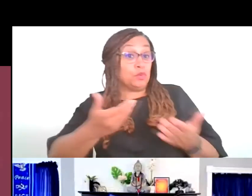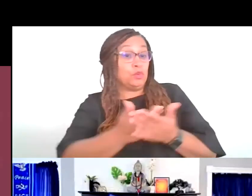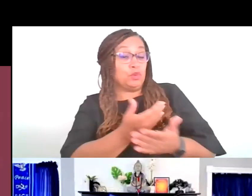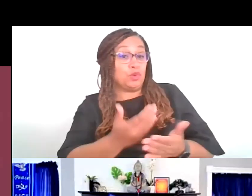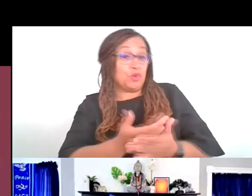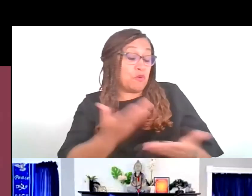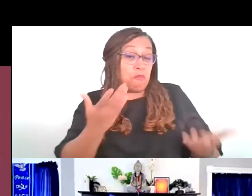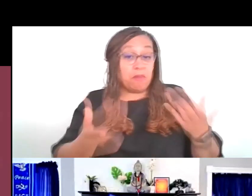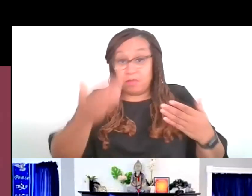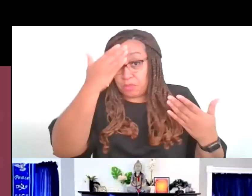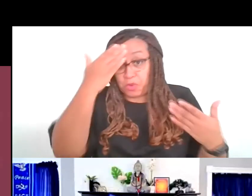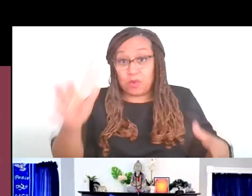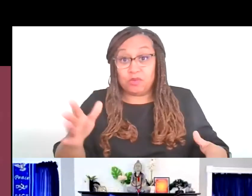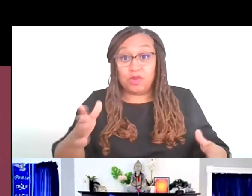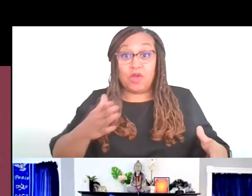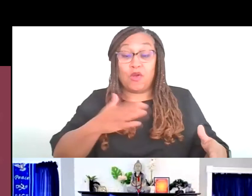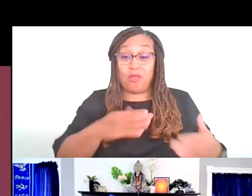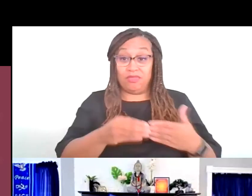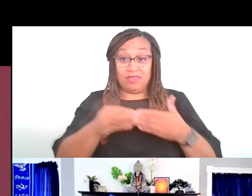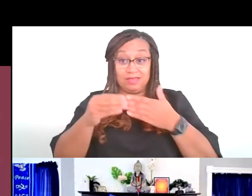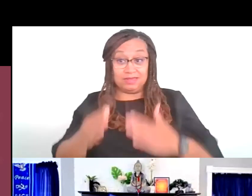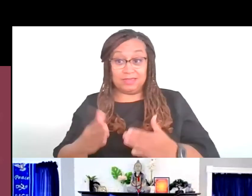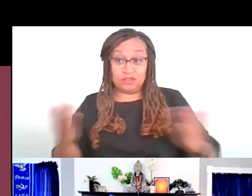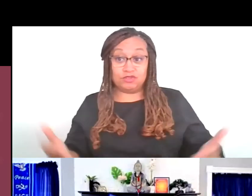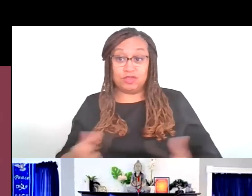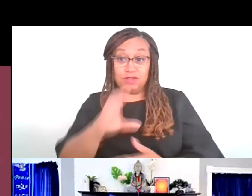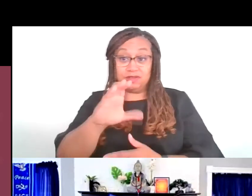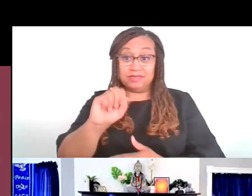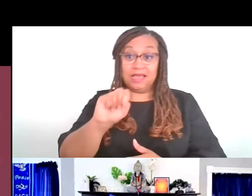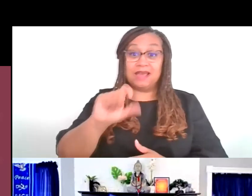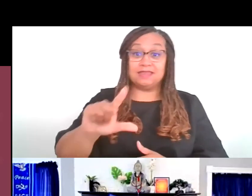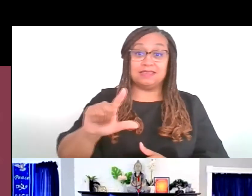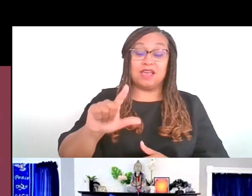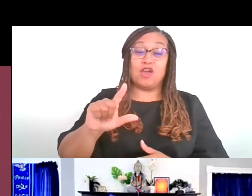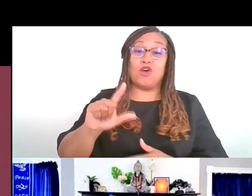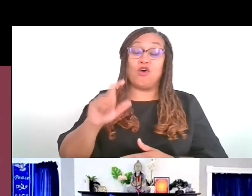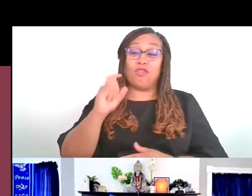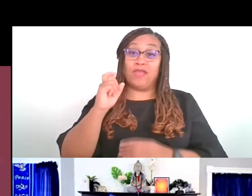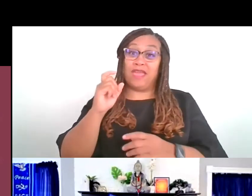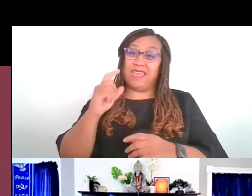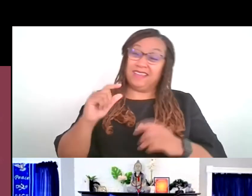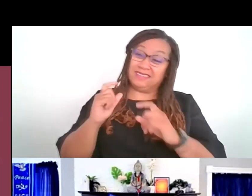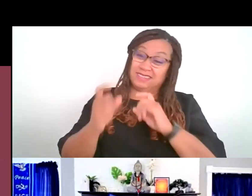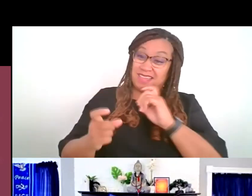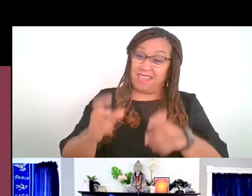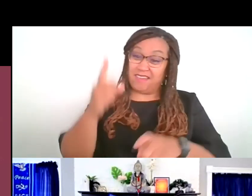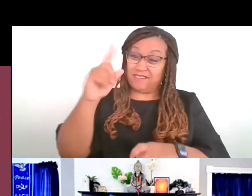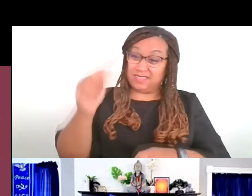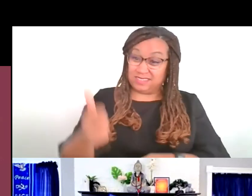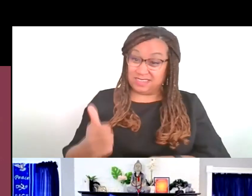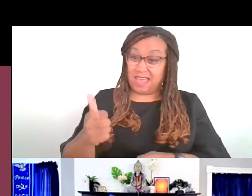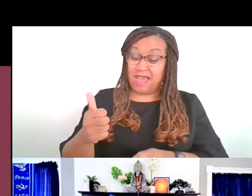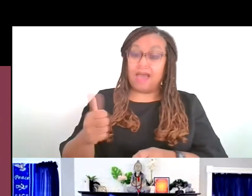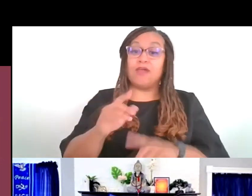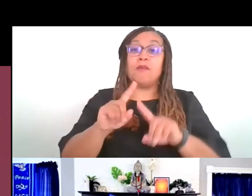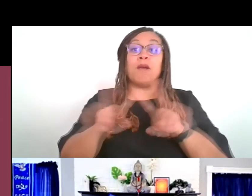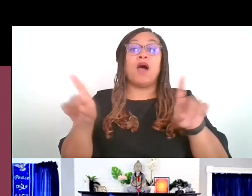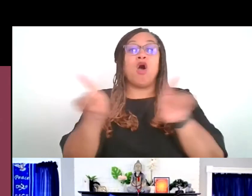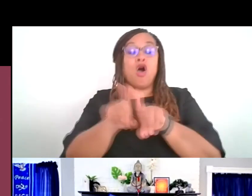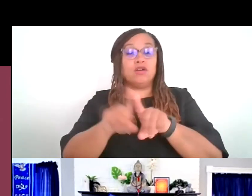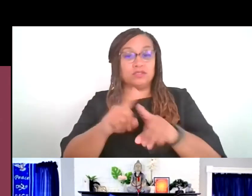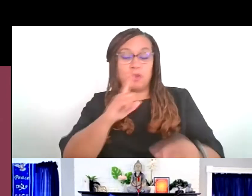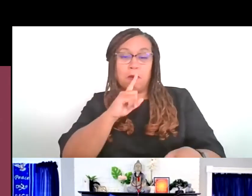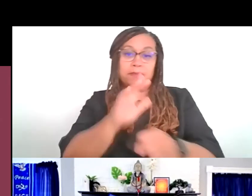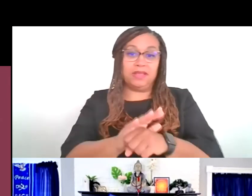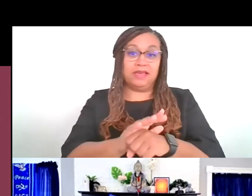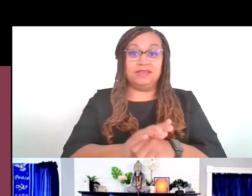Greater Baltimore, on top of their regularly scheduled tithes, have pledged $25,000 by the end of the year. And as of the 14th